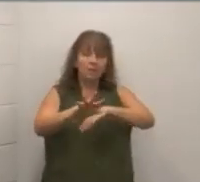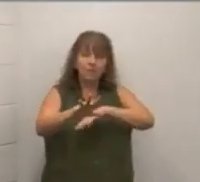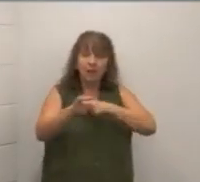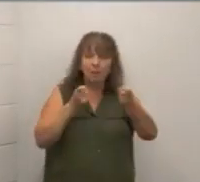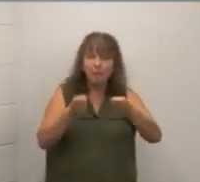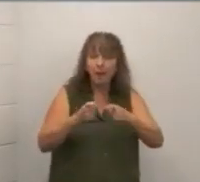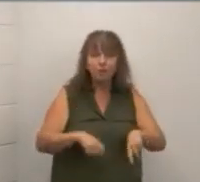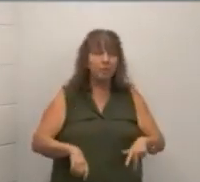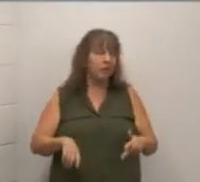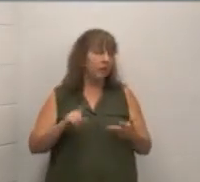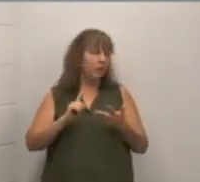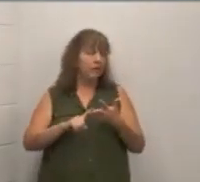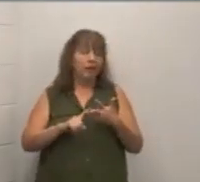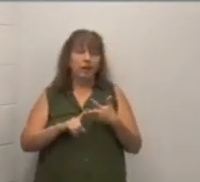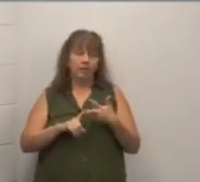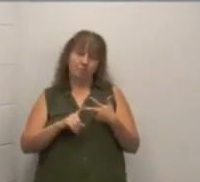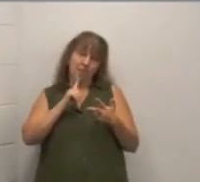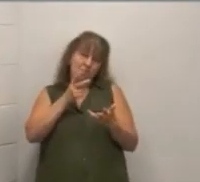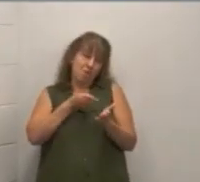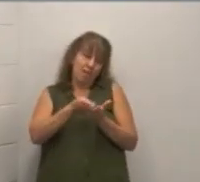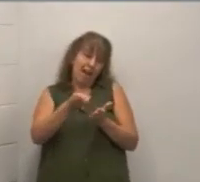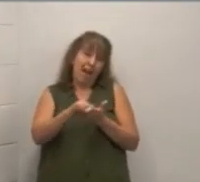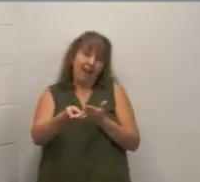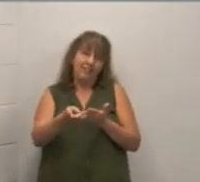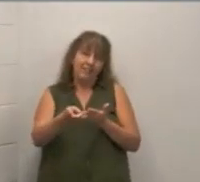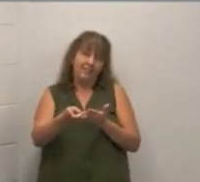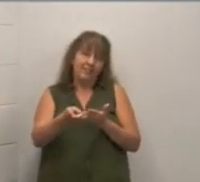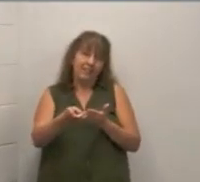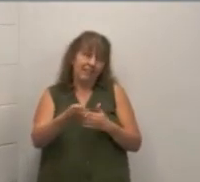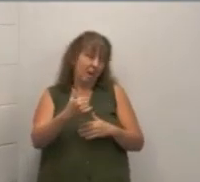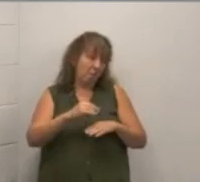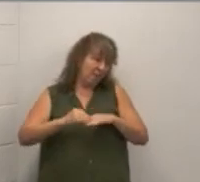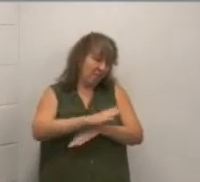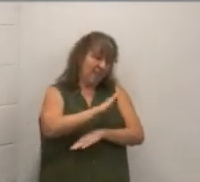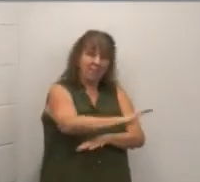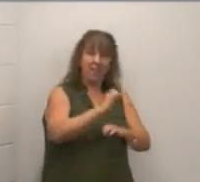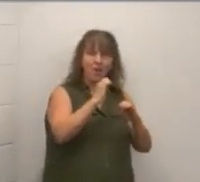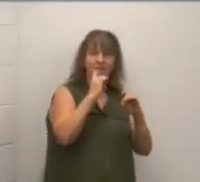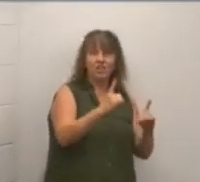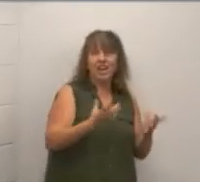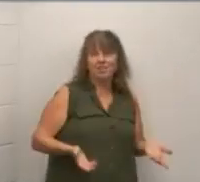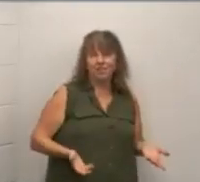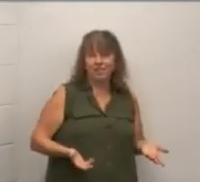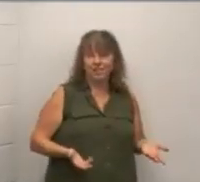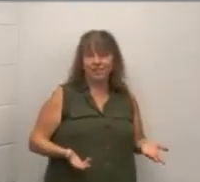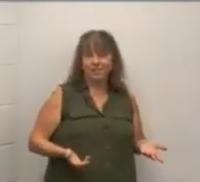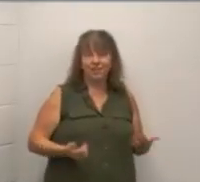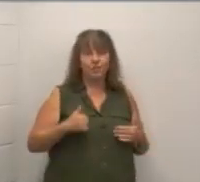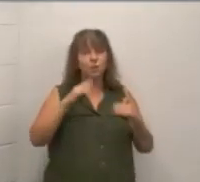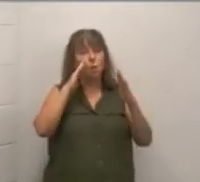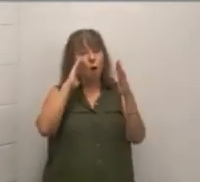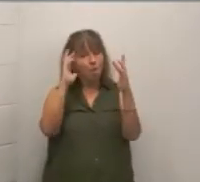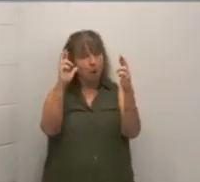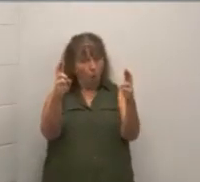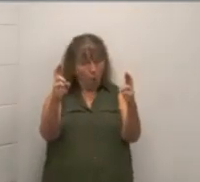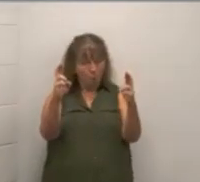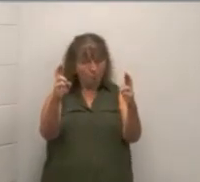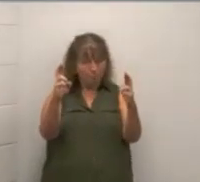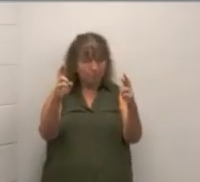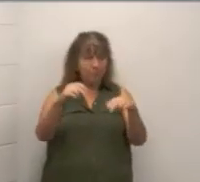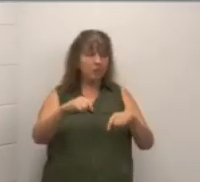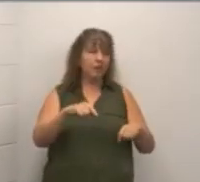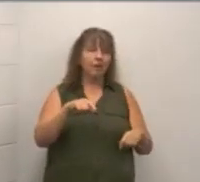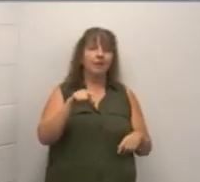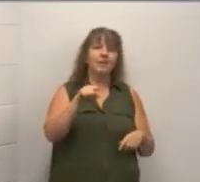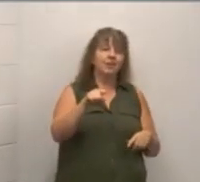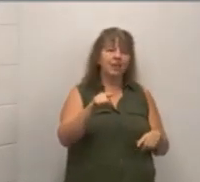would honestly be detrimental to their educational experience. So I'm hoping that people aren't planning to try